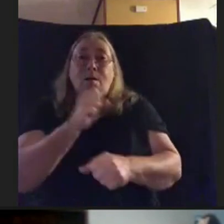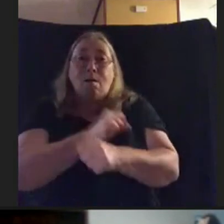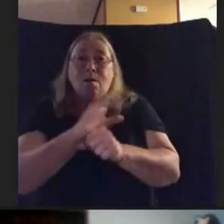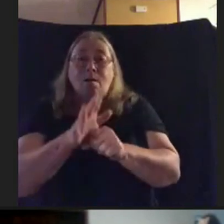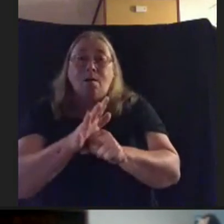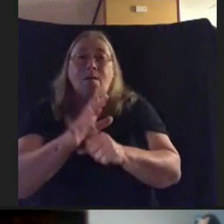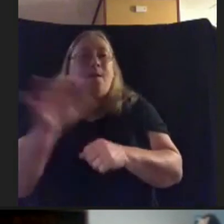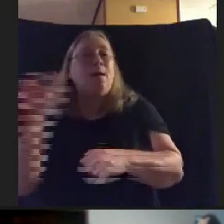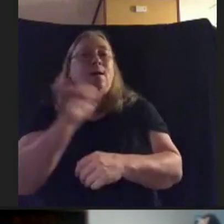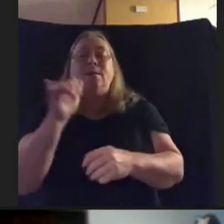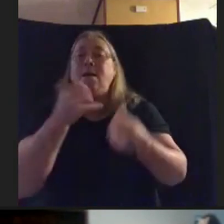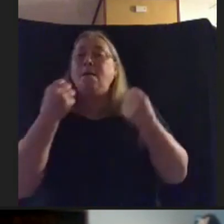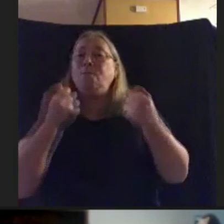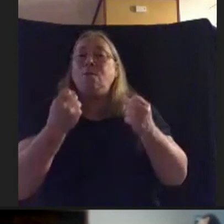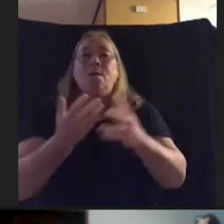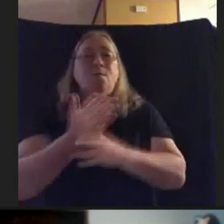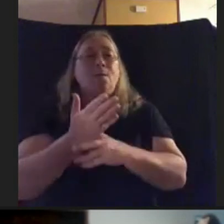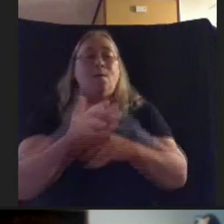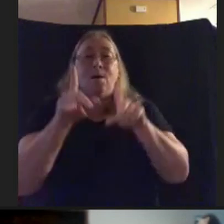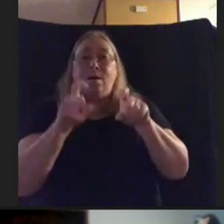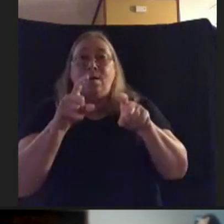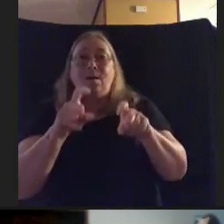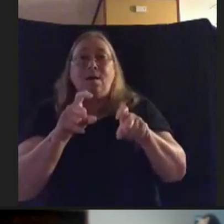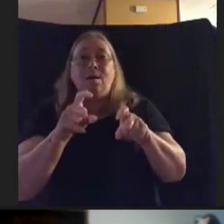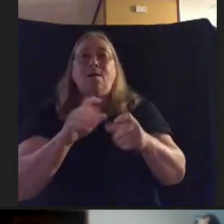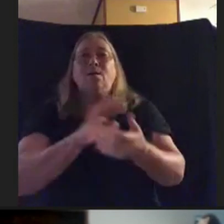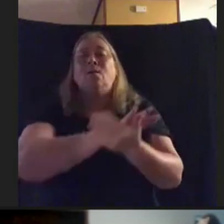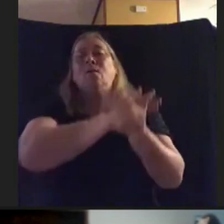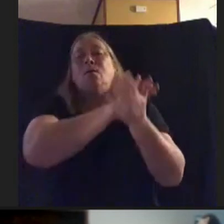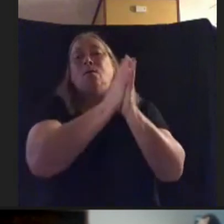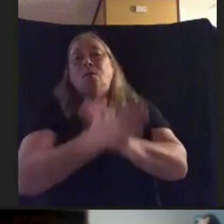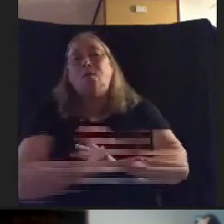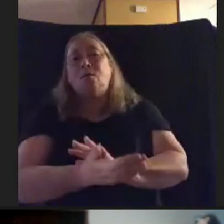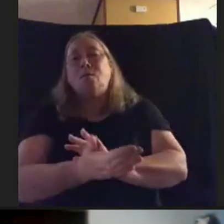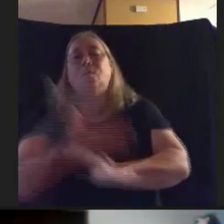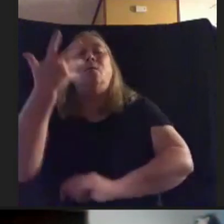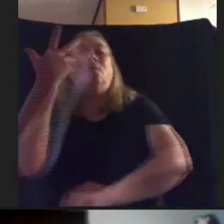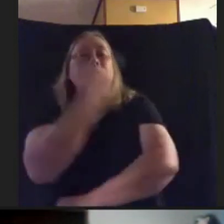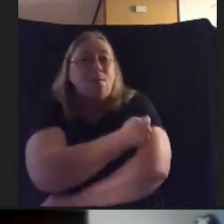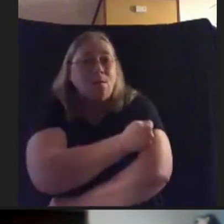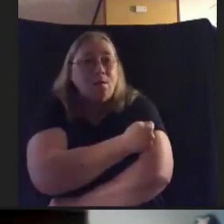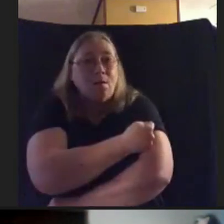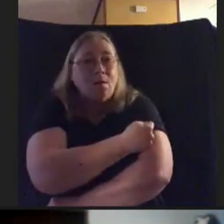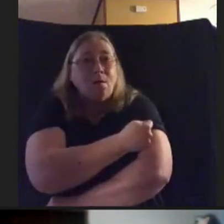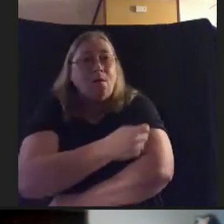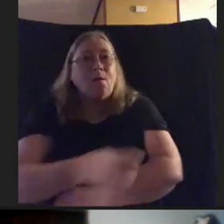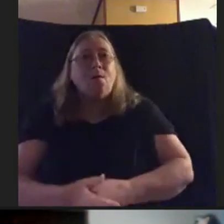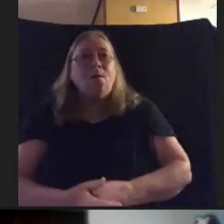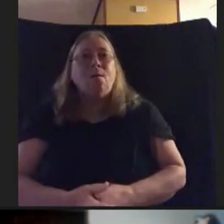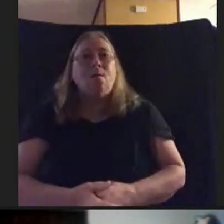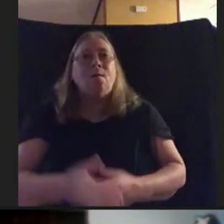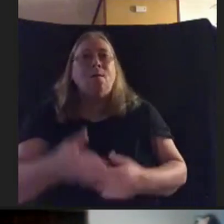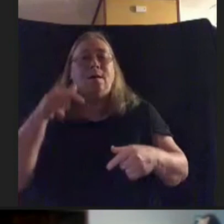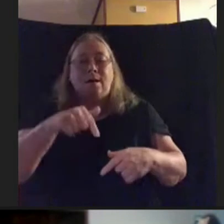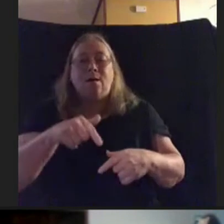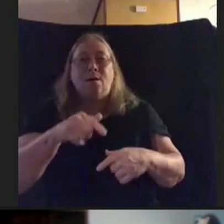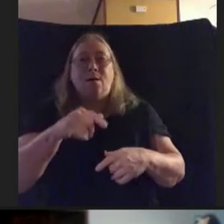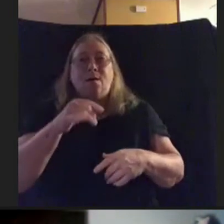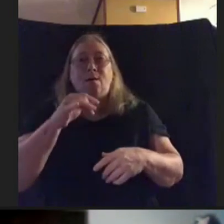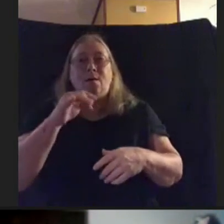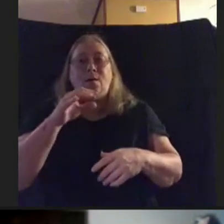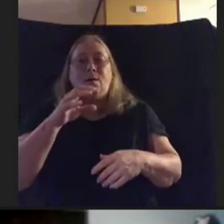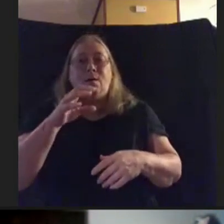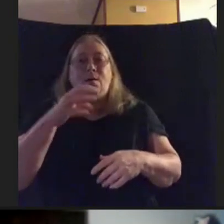drive-through COVID testing tents into COVID vaccination tents. Here in the capital city, for the capital